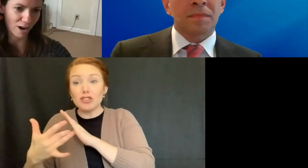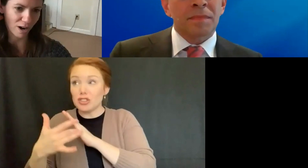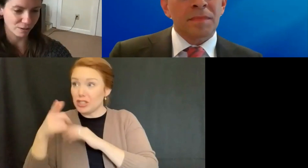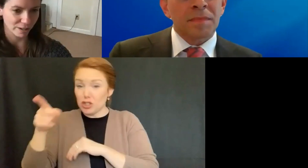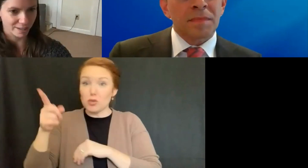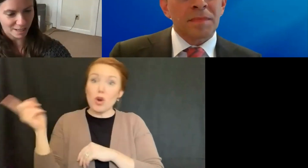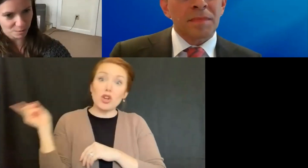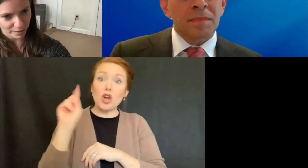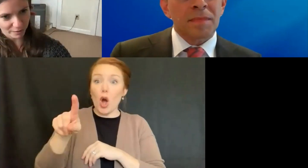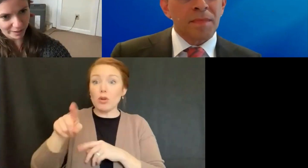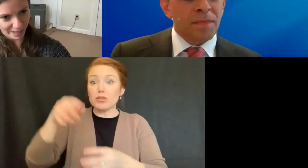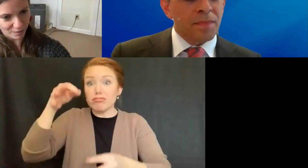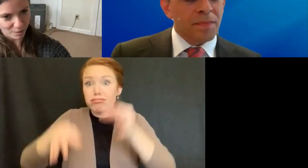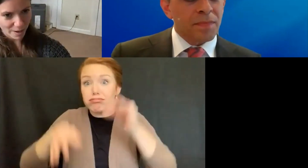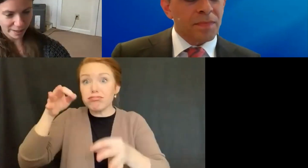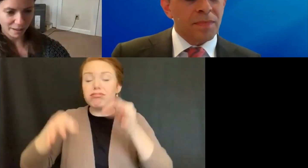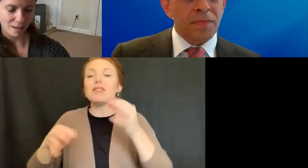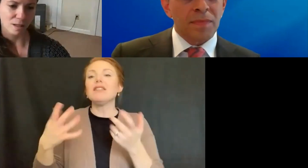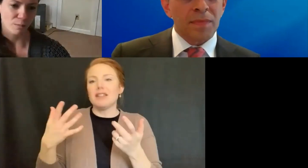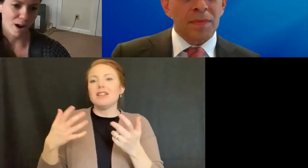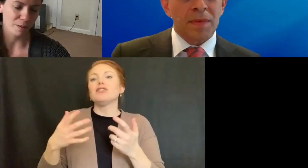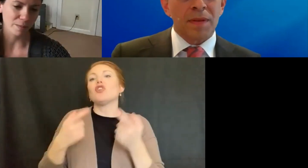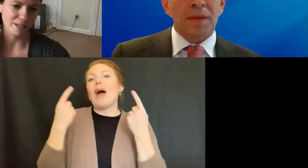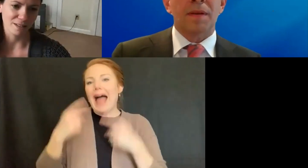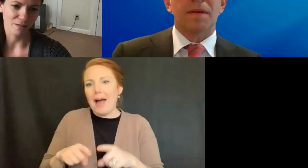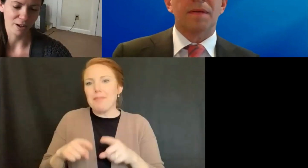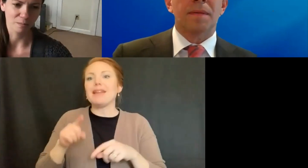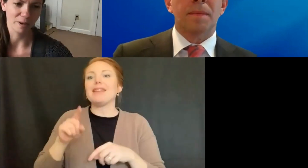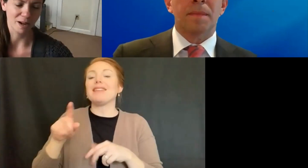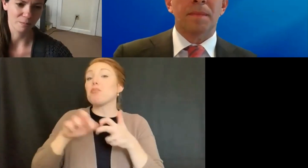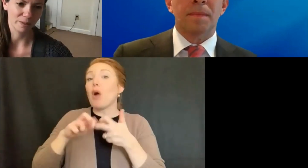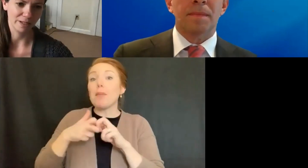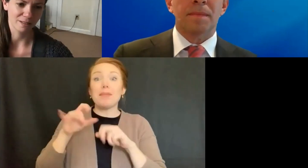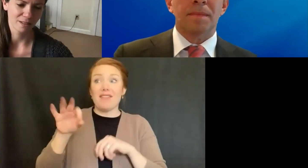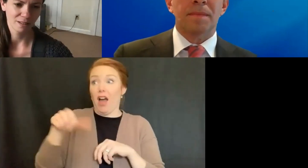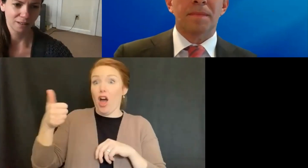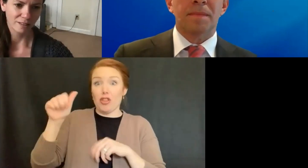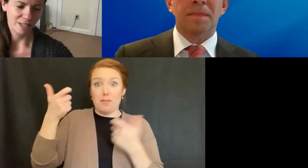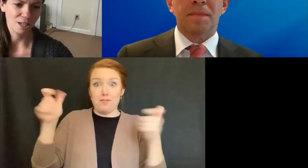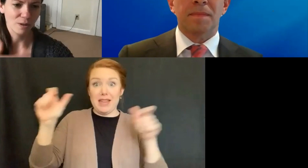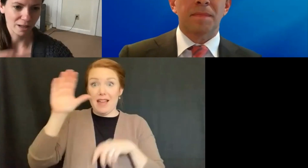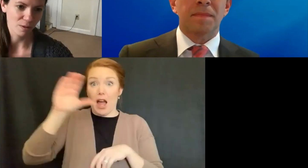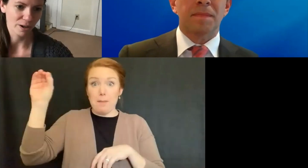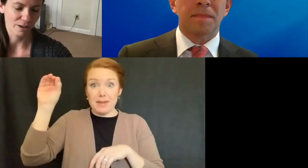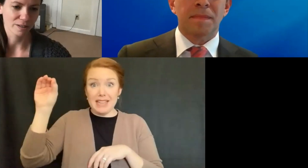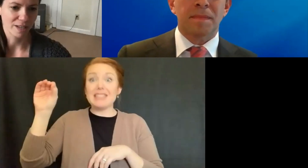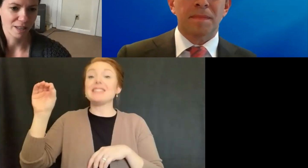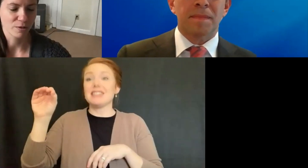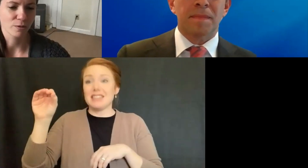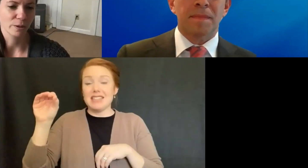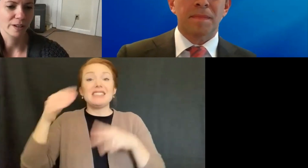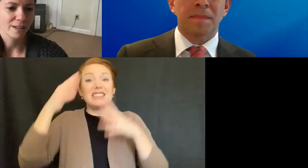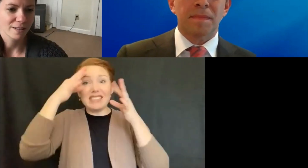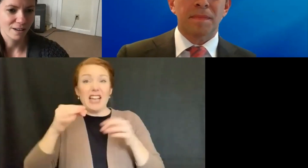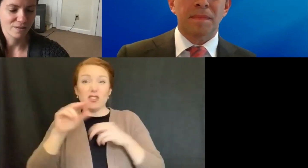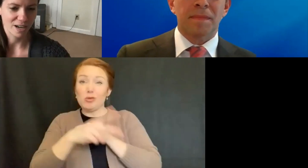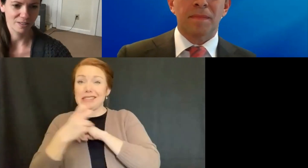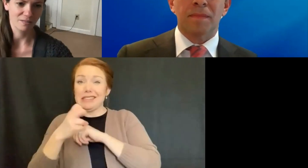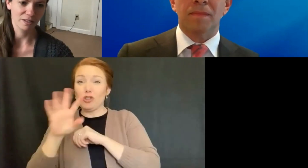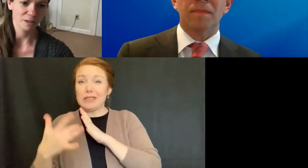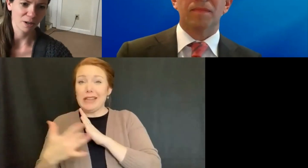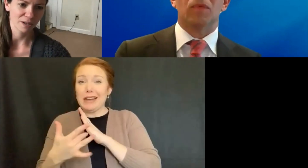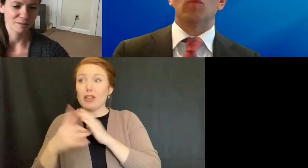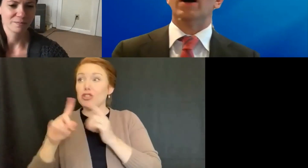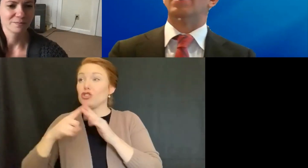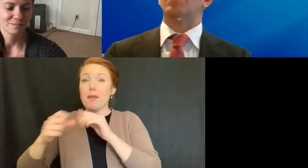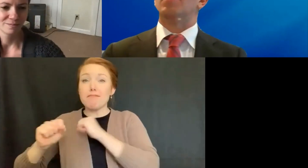backwards prosecuting because that's when they finally have the money. The problem is if other big companies take you out of the market altogether before you get to that